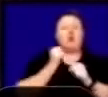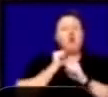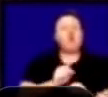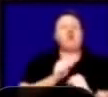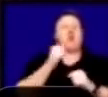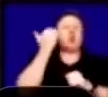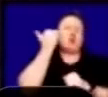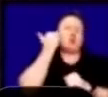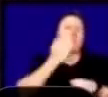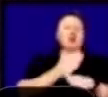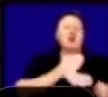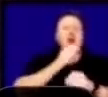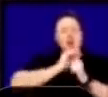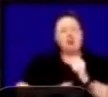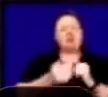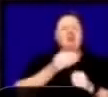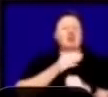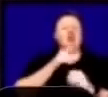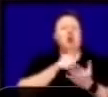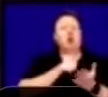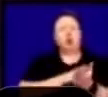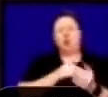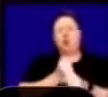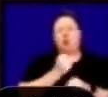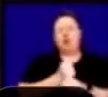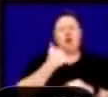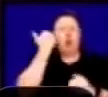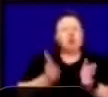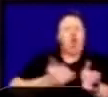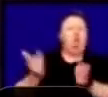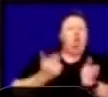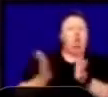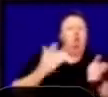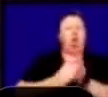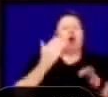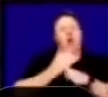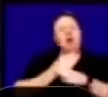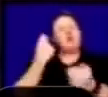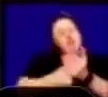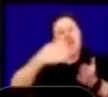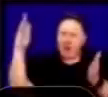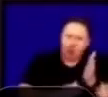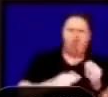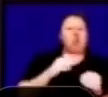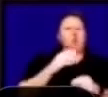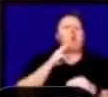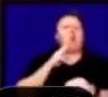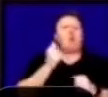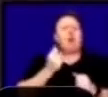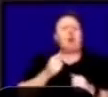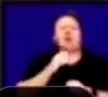to weaken labor protection laws because they want to super exploit workers and pay them low and no wages